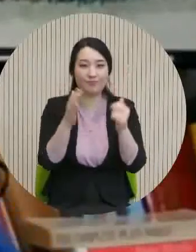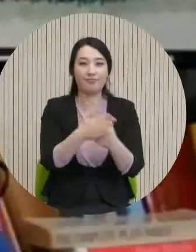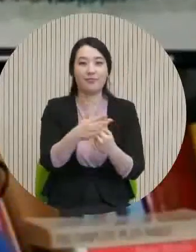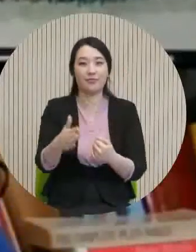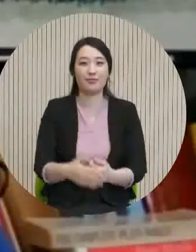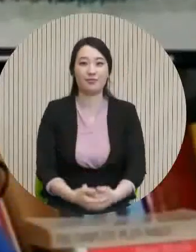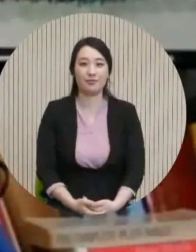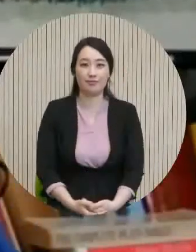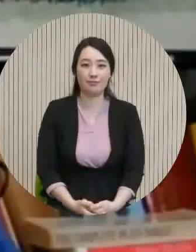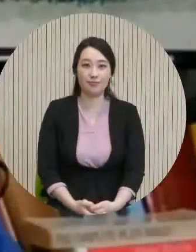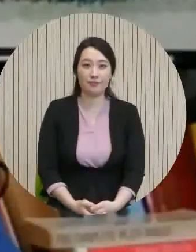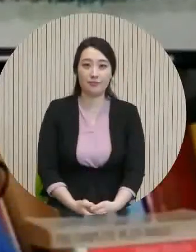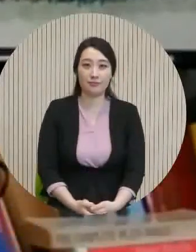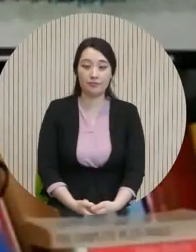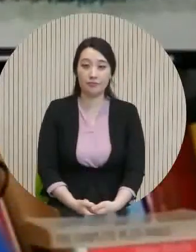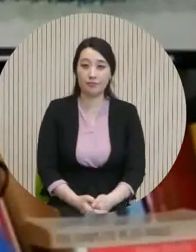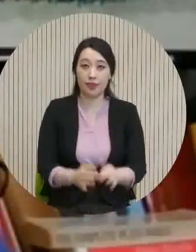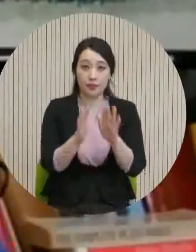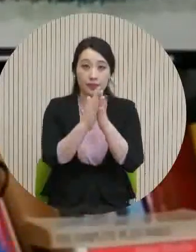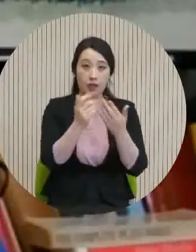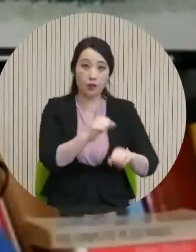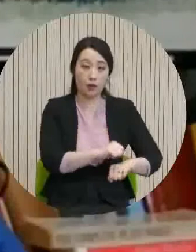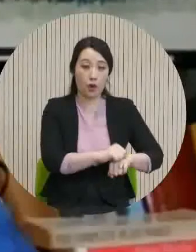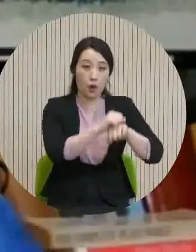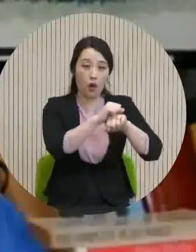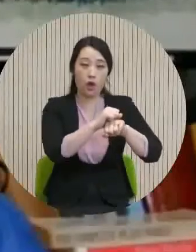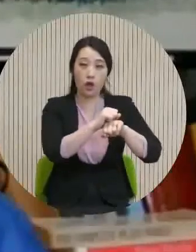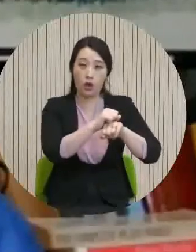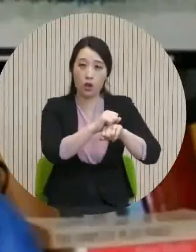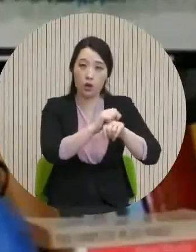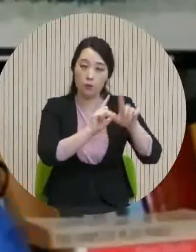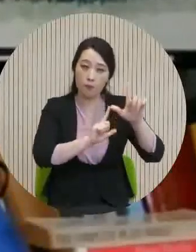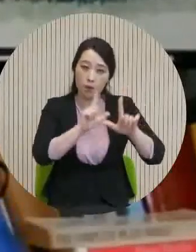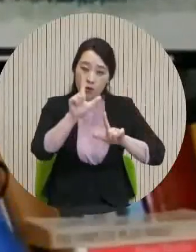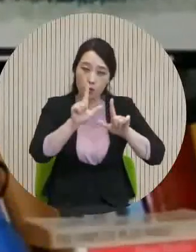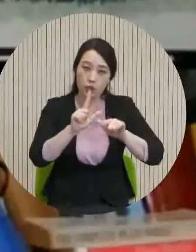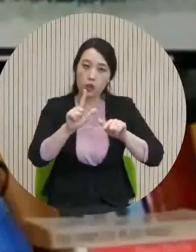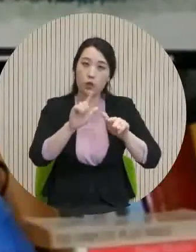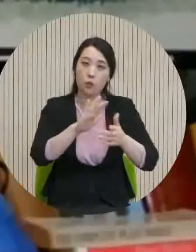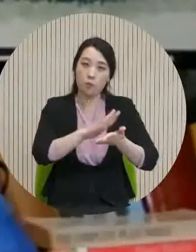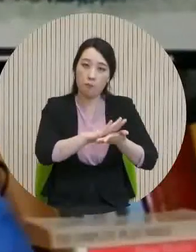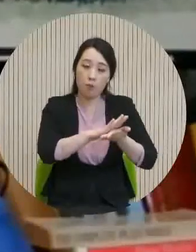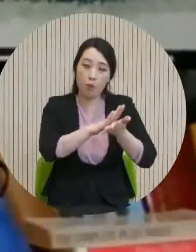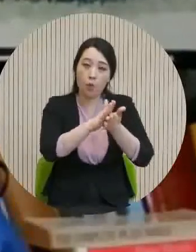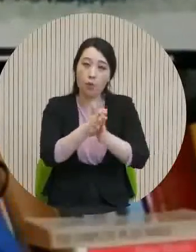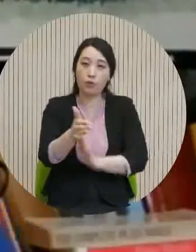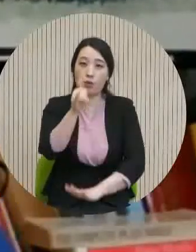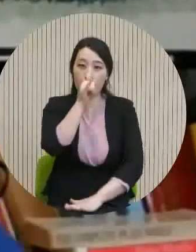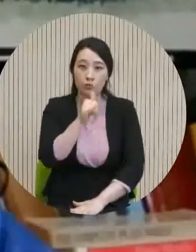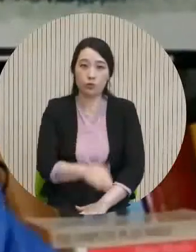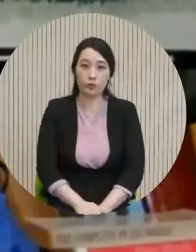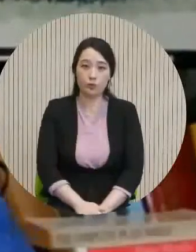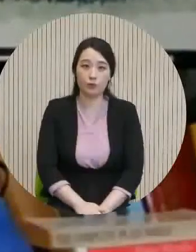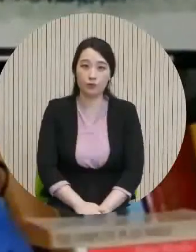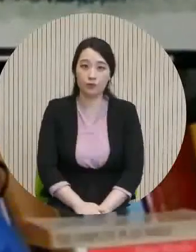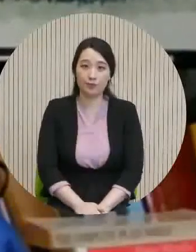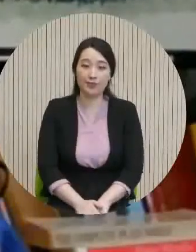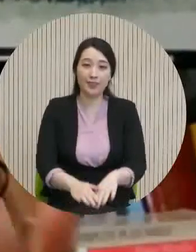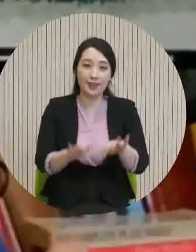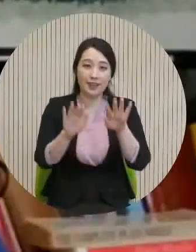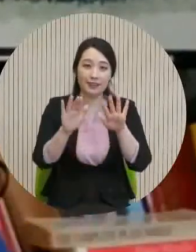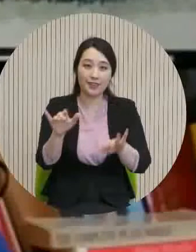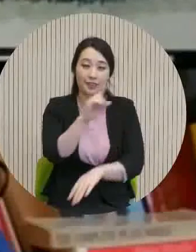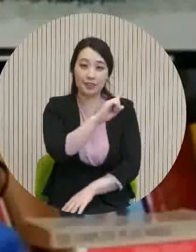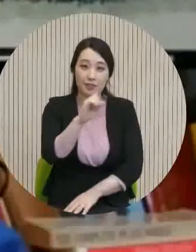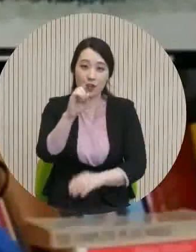take has progressively changed, and now in the digital era,